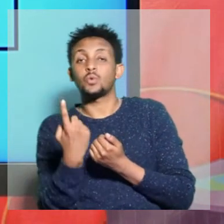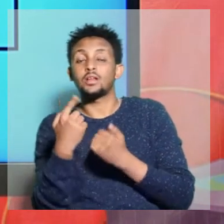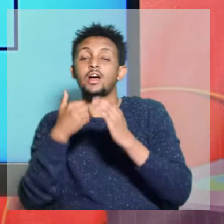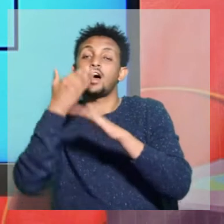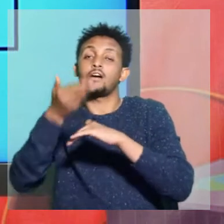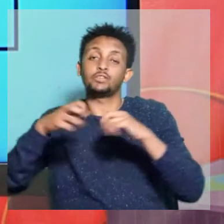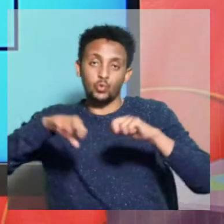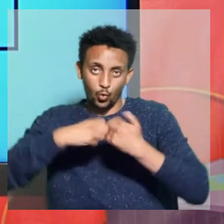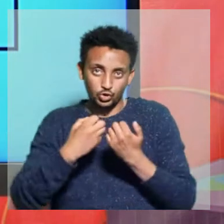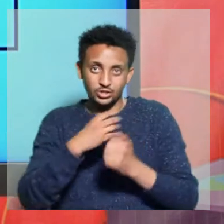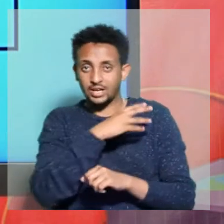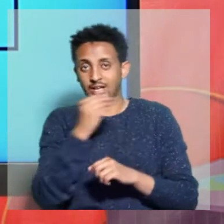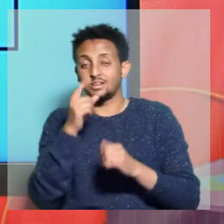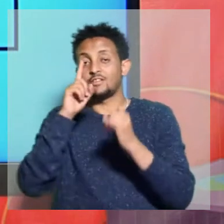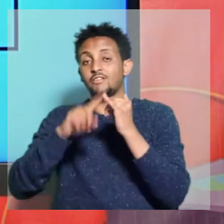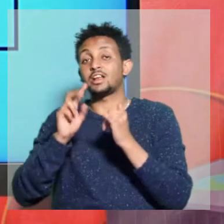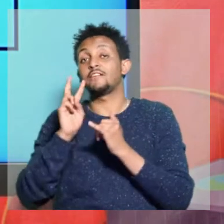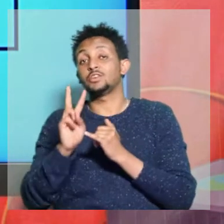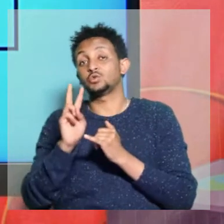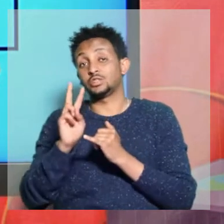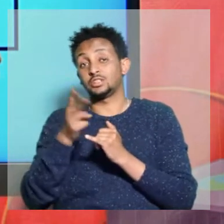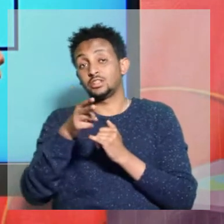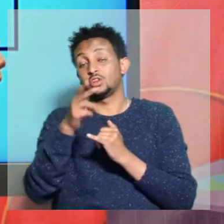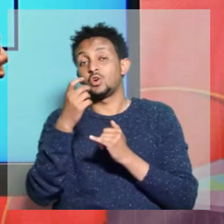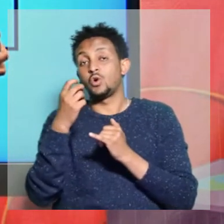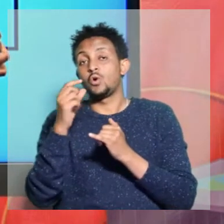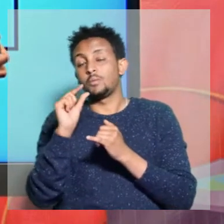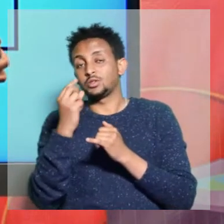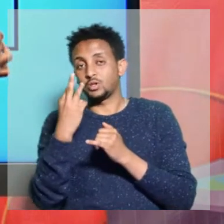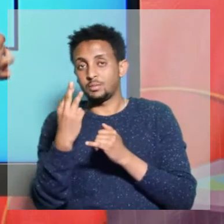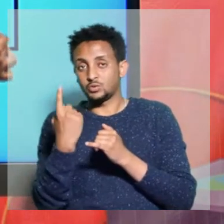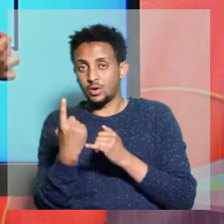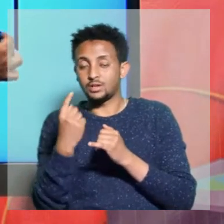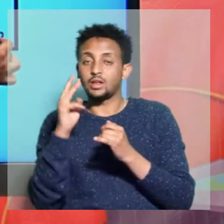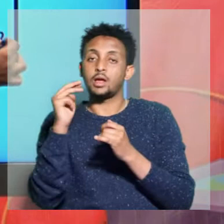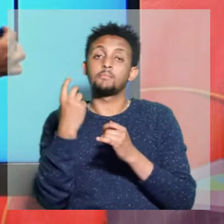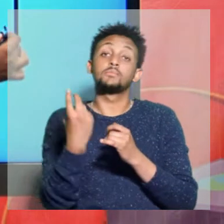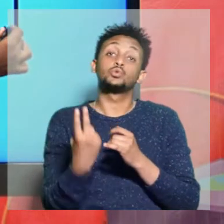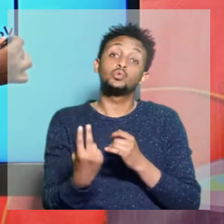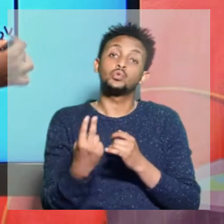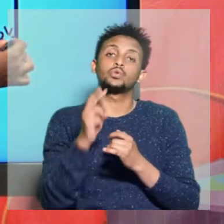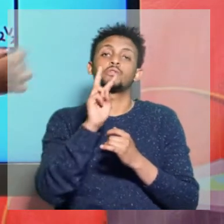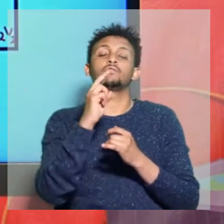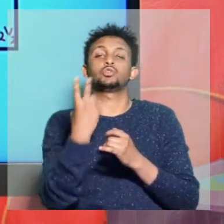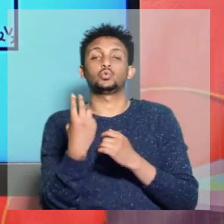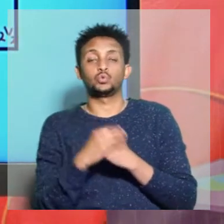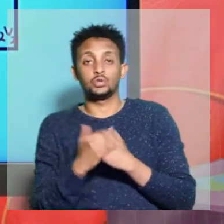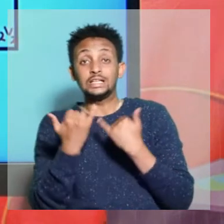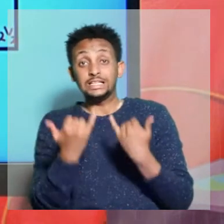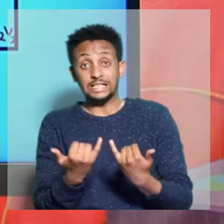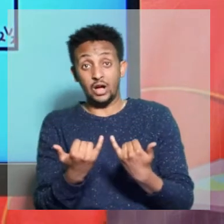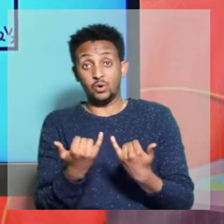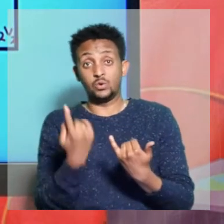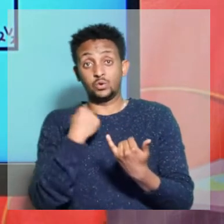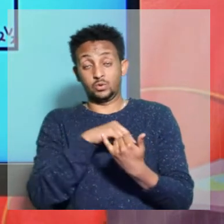collision, and the final velocity of particle 2 or mass 2 is m2 v2. Now,